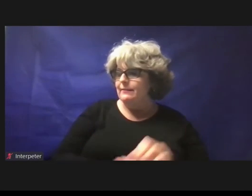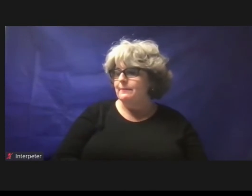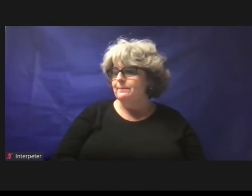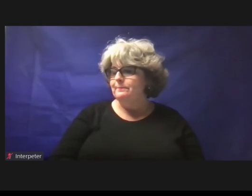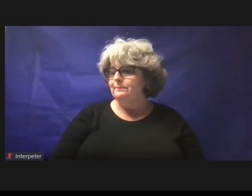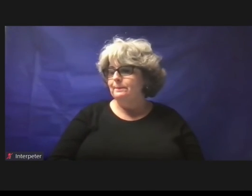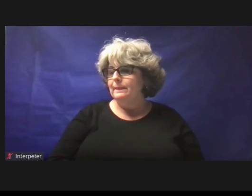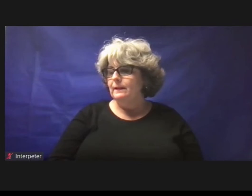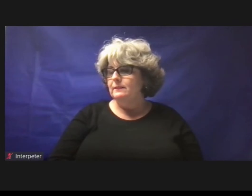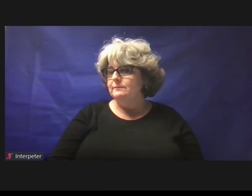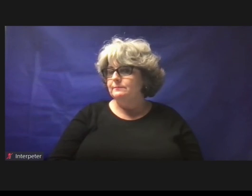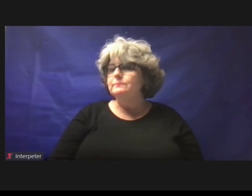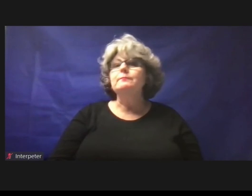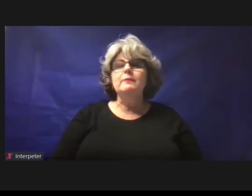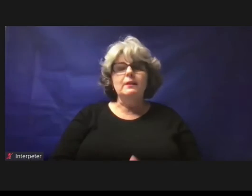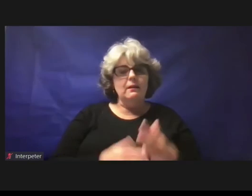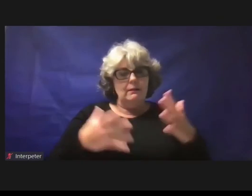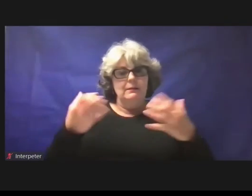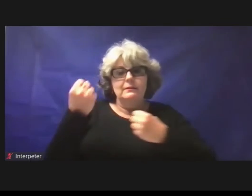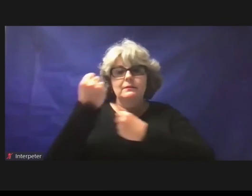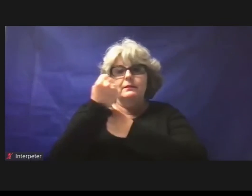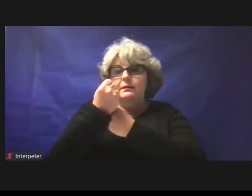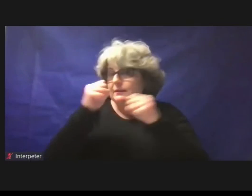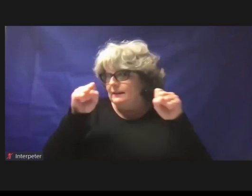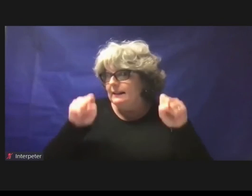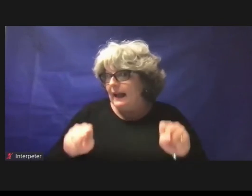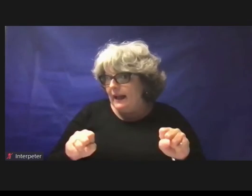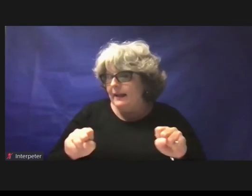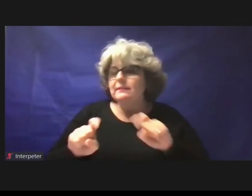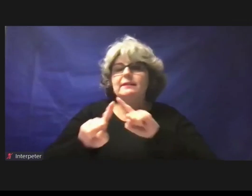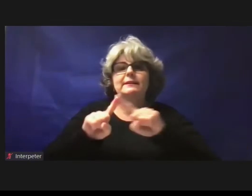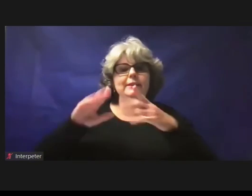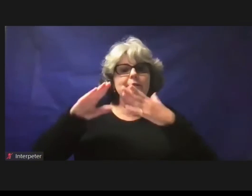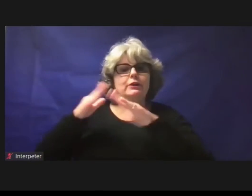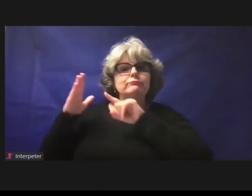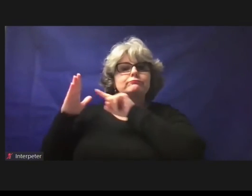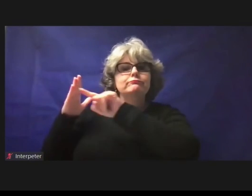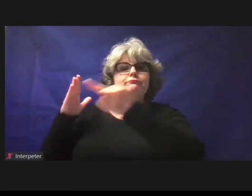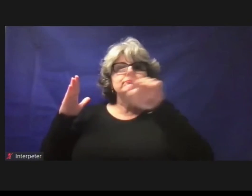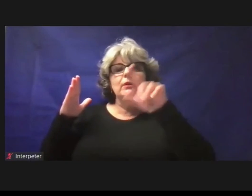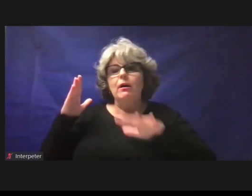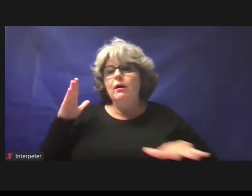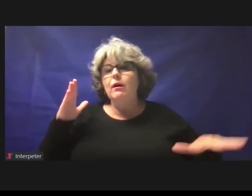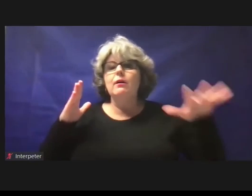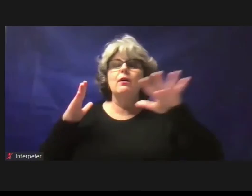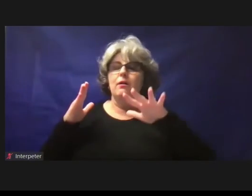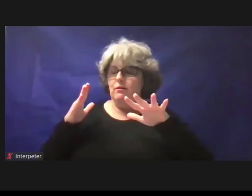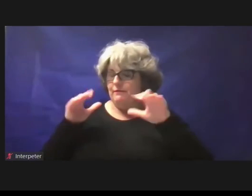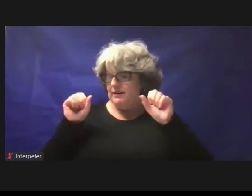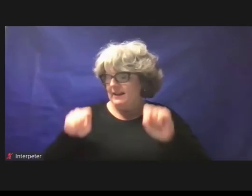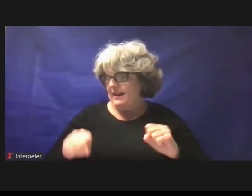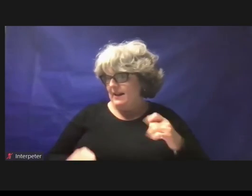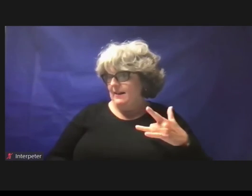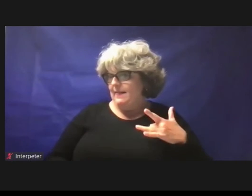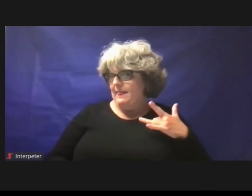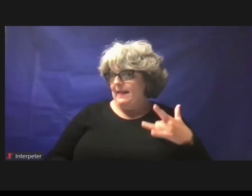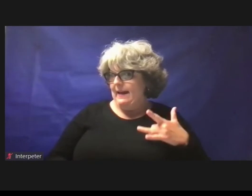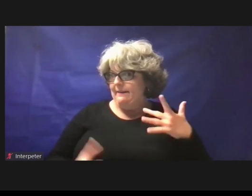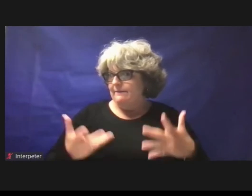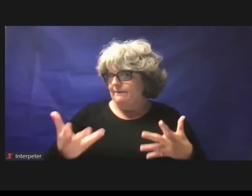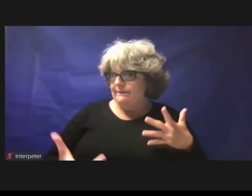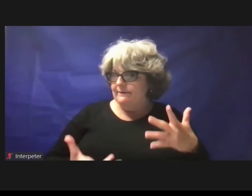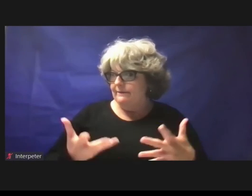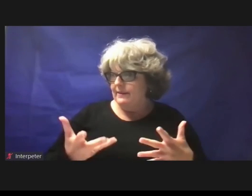room to do a lot of advocacy in a lot of communities around the country who feel